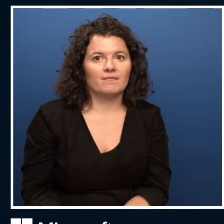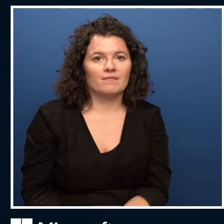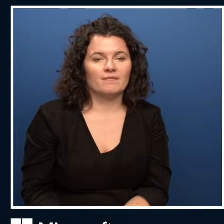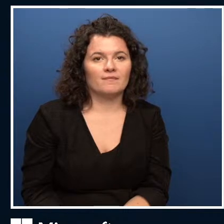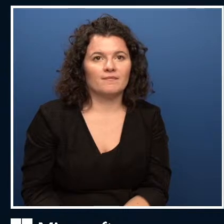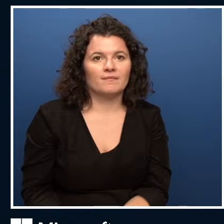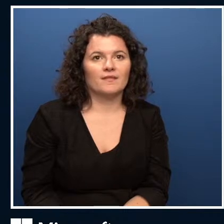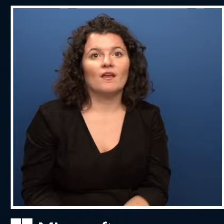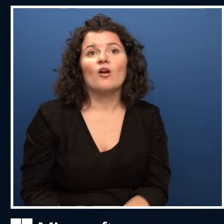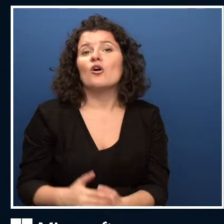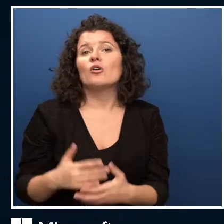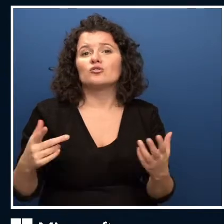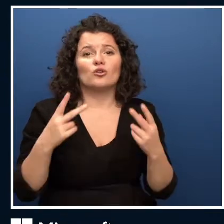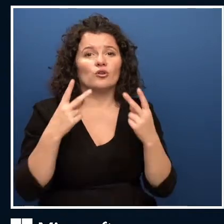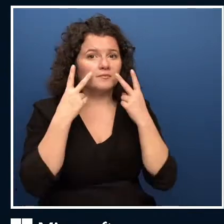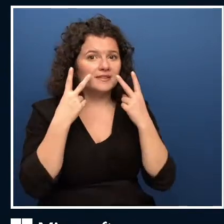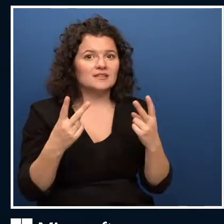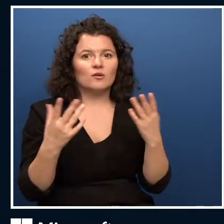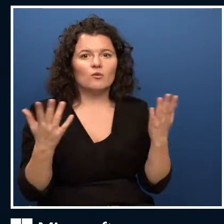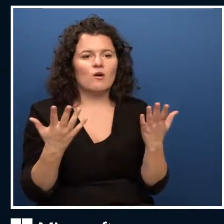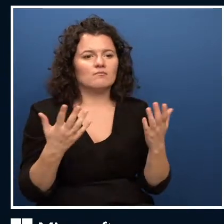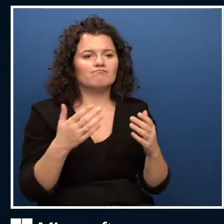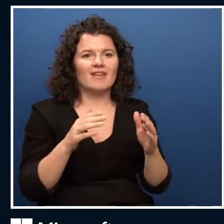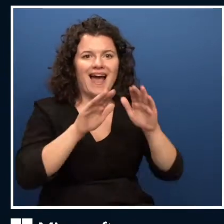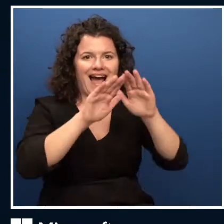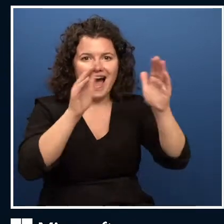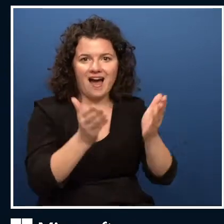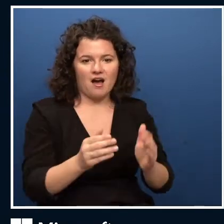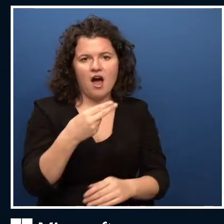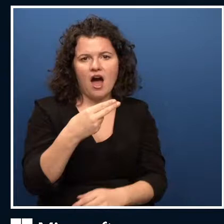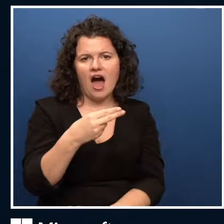and we see some